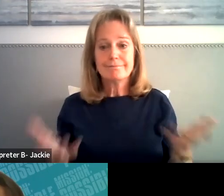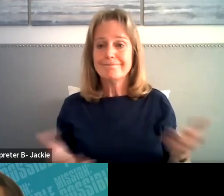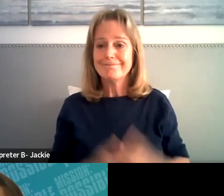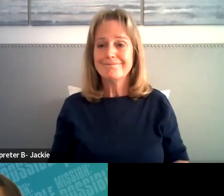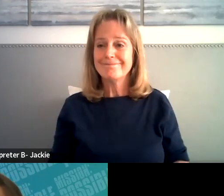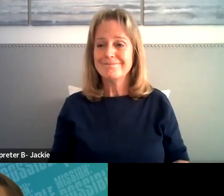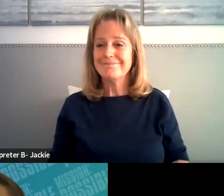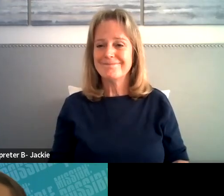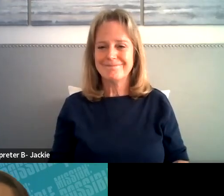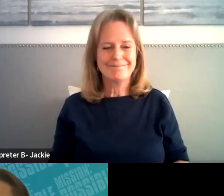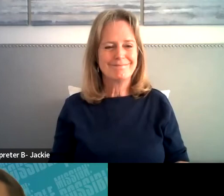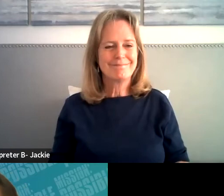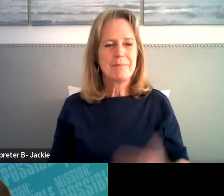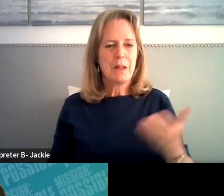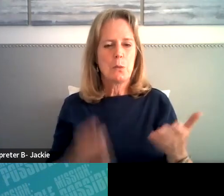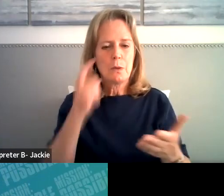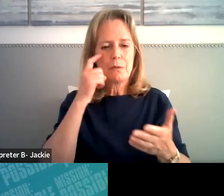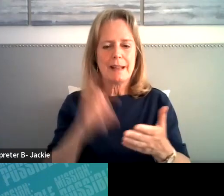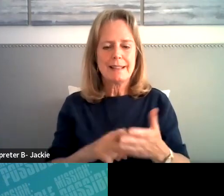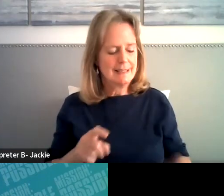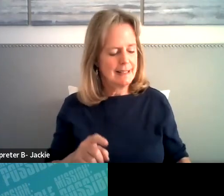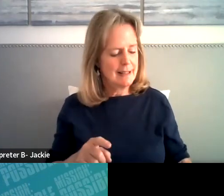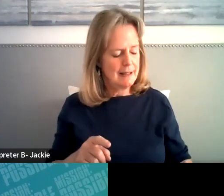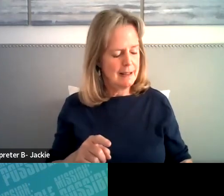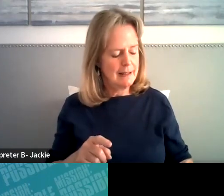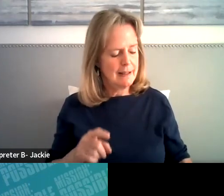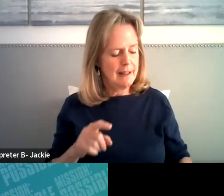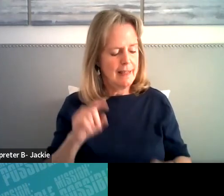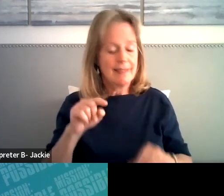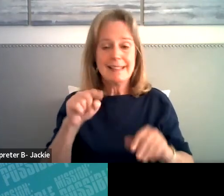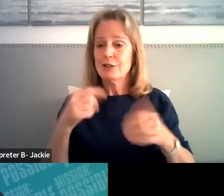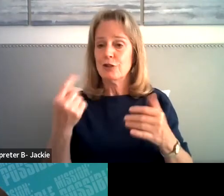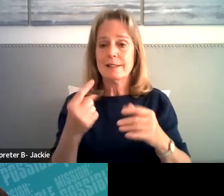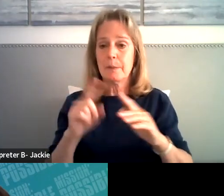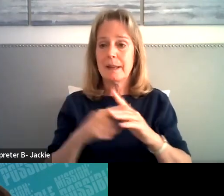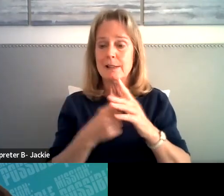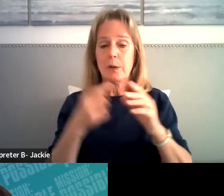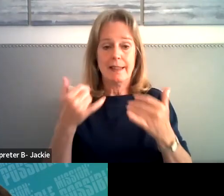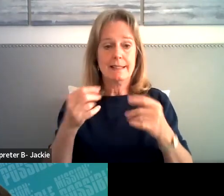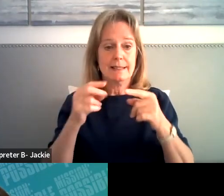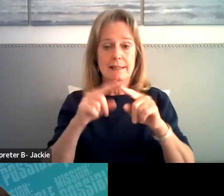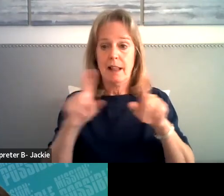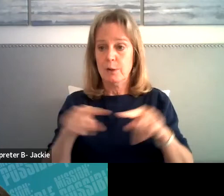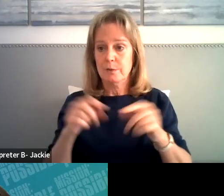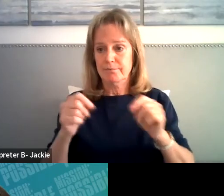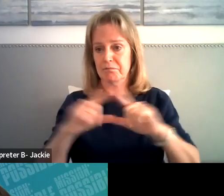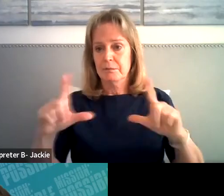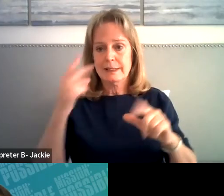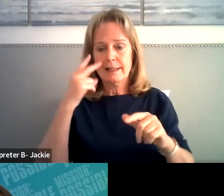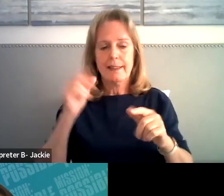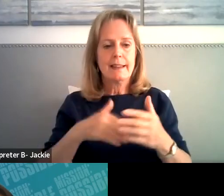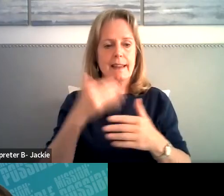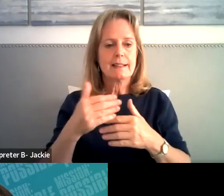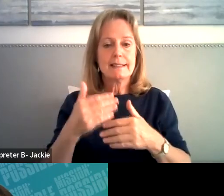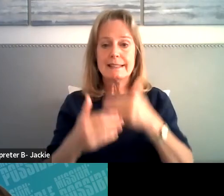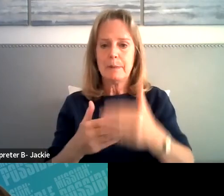Next slide. So we recognize that this is just the beginning. On this slide, you can see all the next steps that